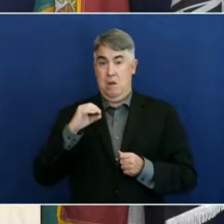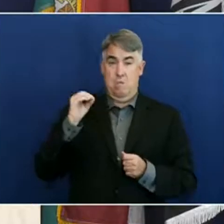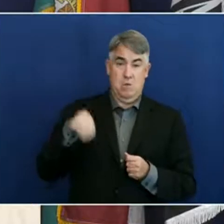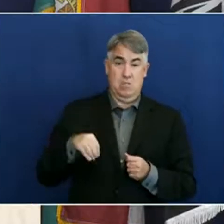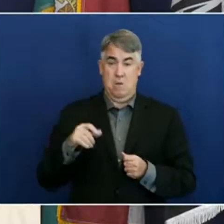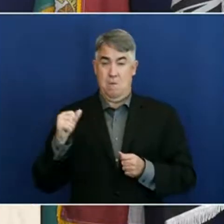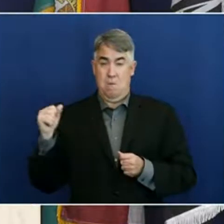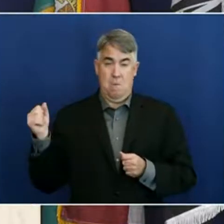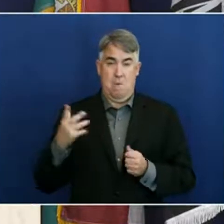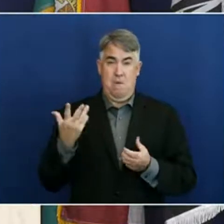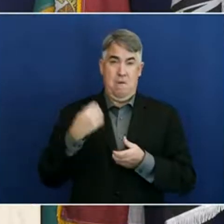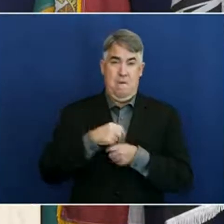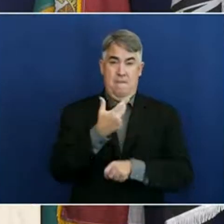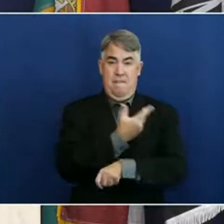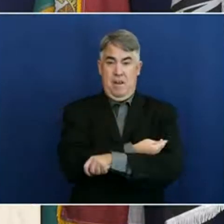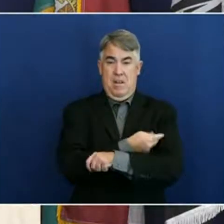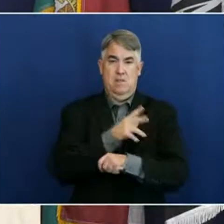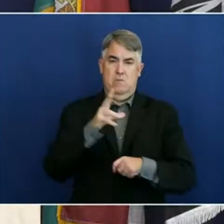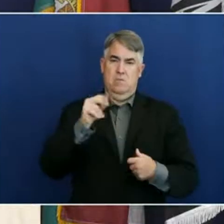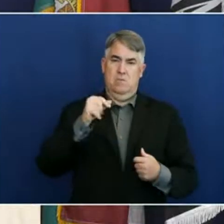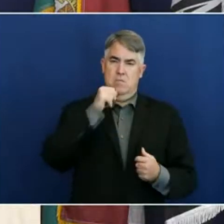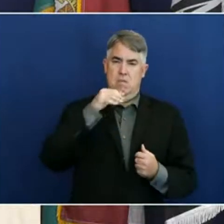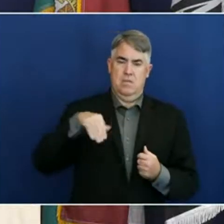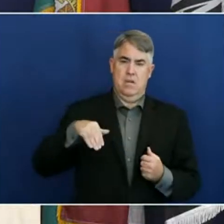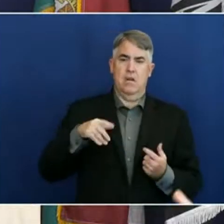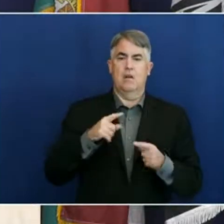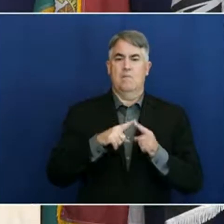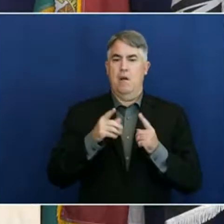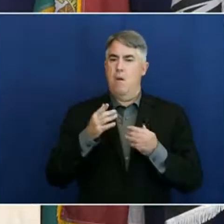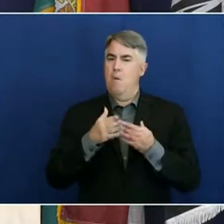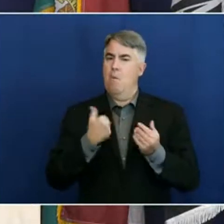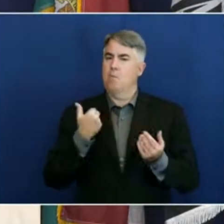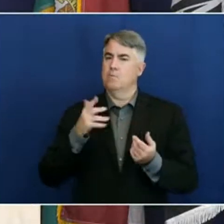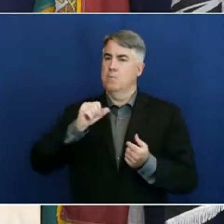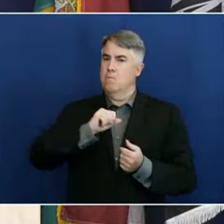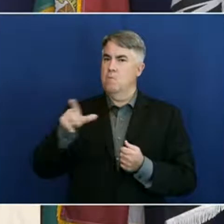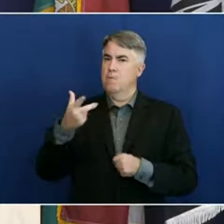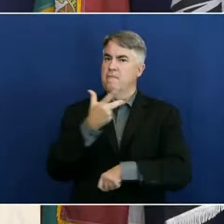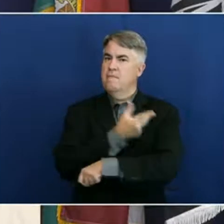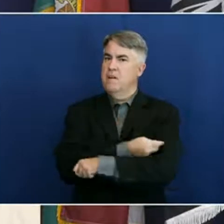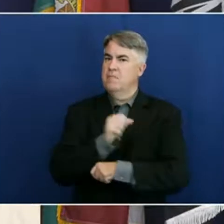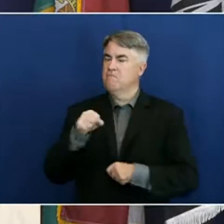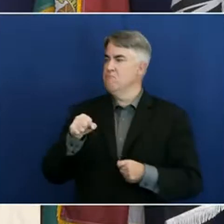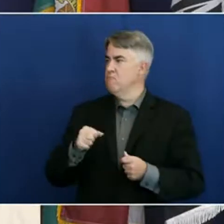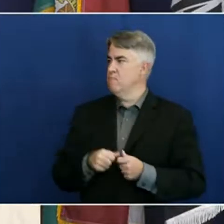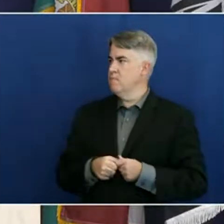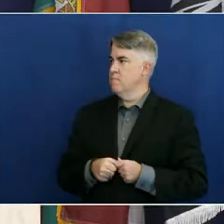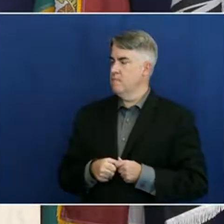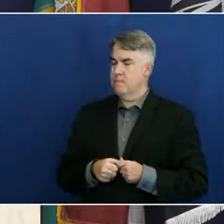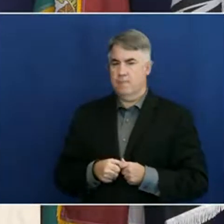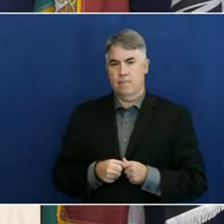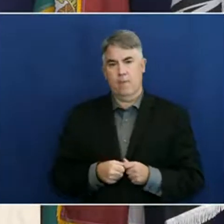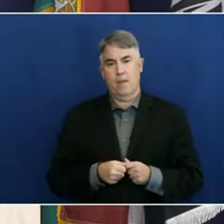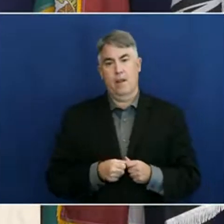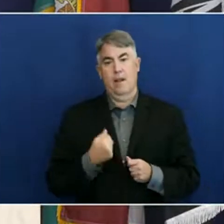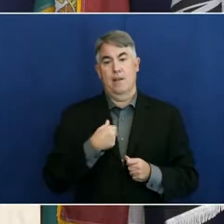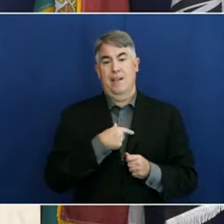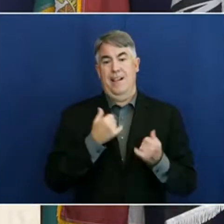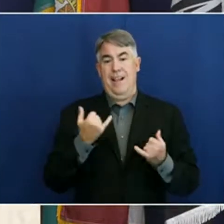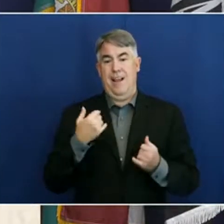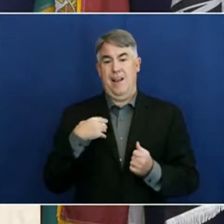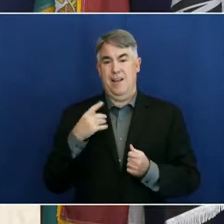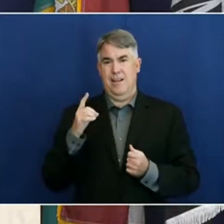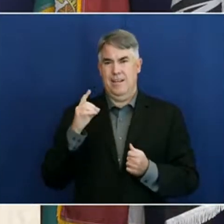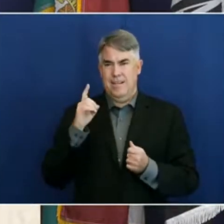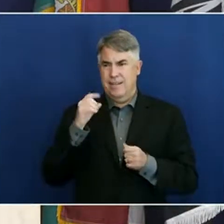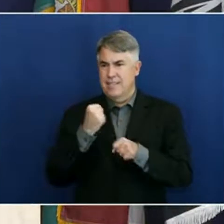County resident, but it is awfully close in terms of getting there. So we feel much better. The data paints a much more